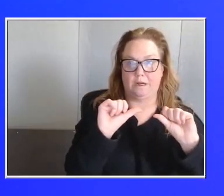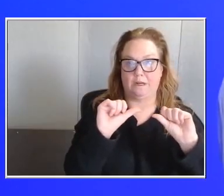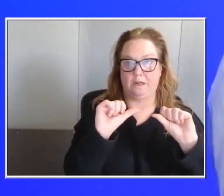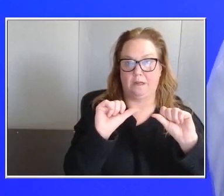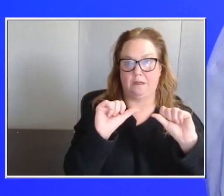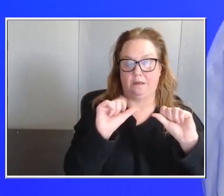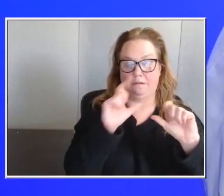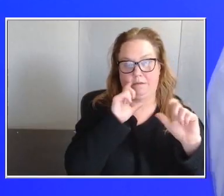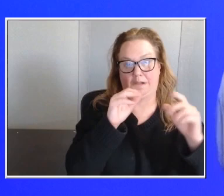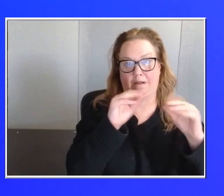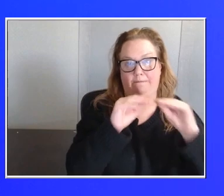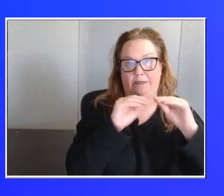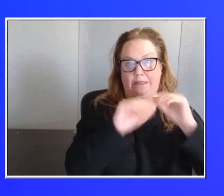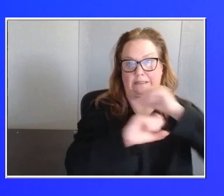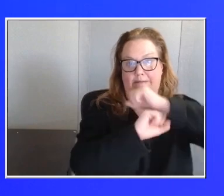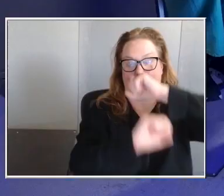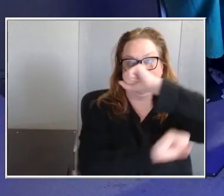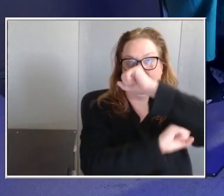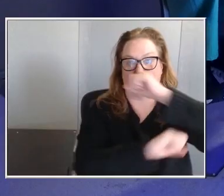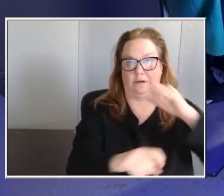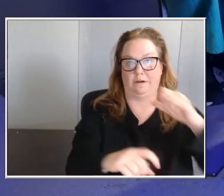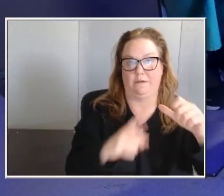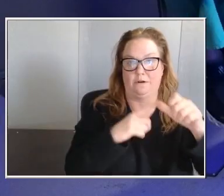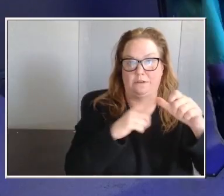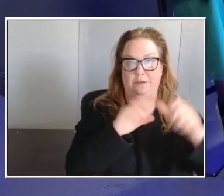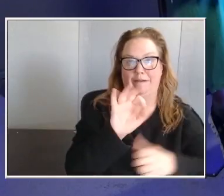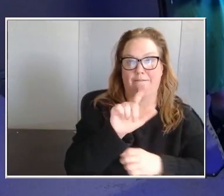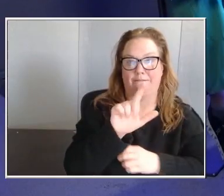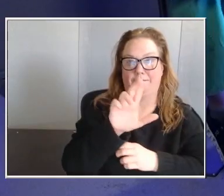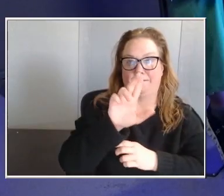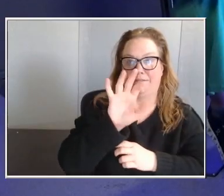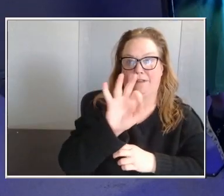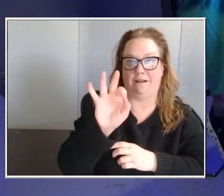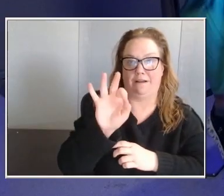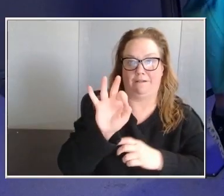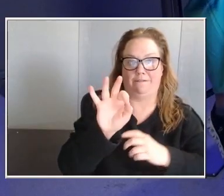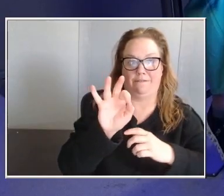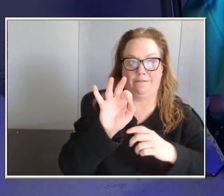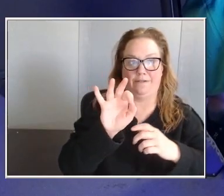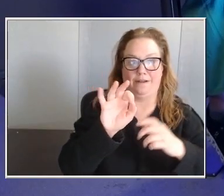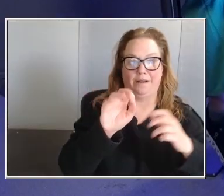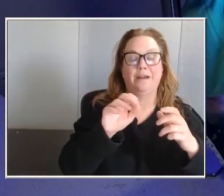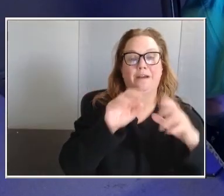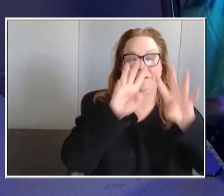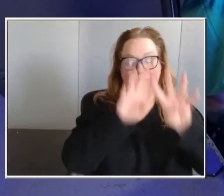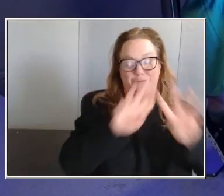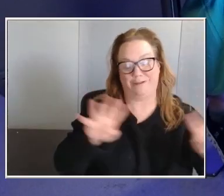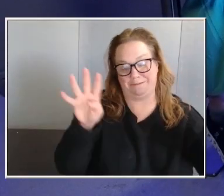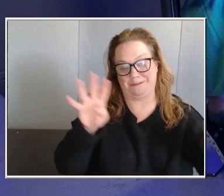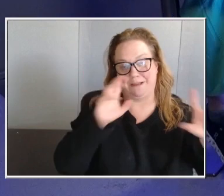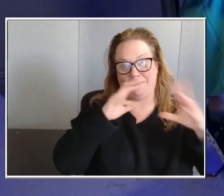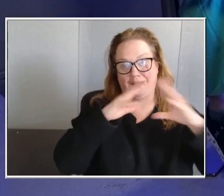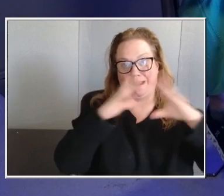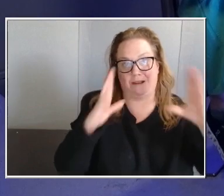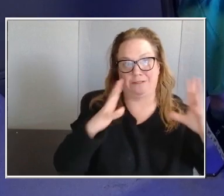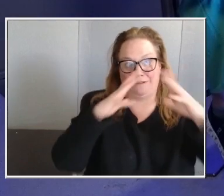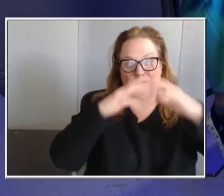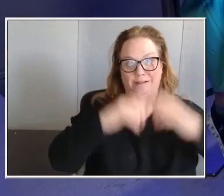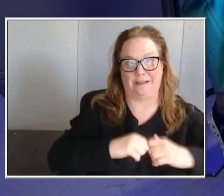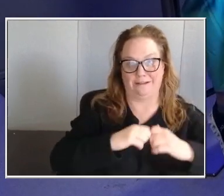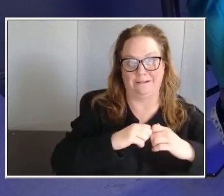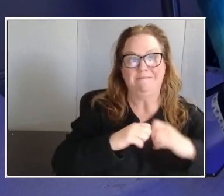you got to fix the foundation. Like fluff the drapes of a falling down house first. Go ahead. Yeah, you're back to the